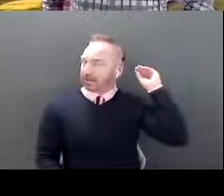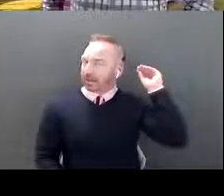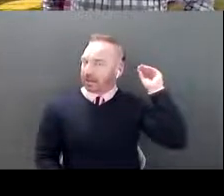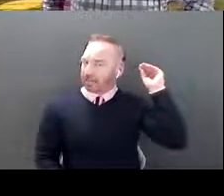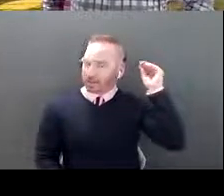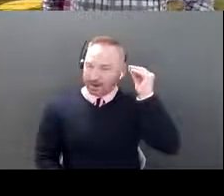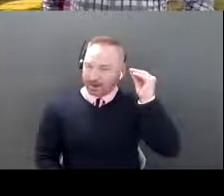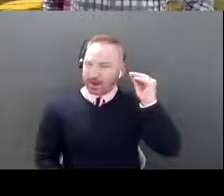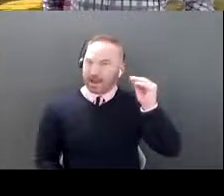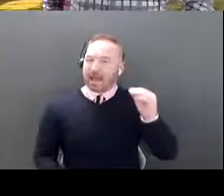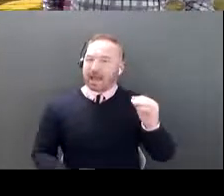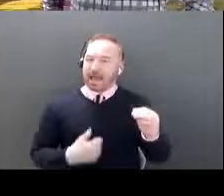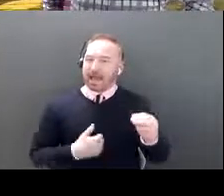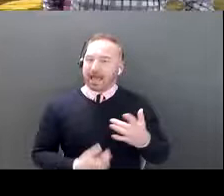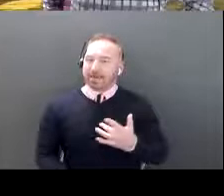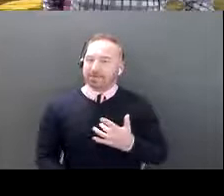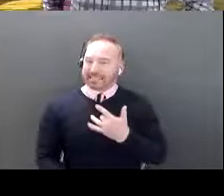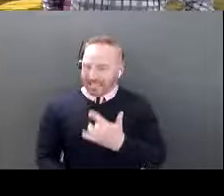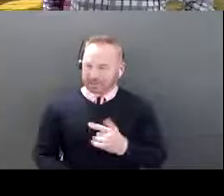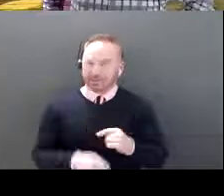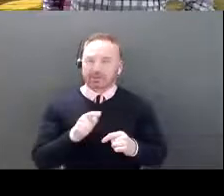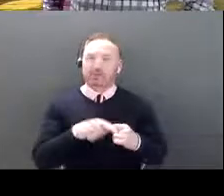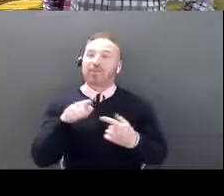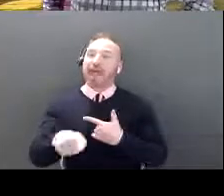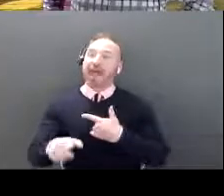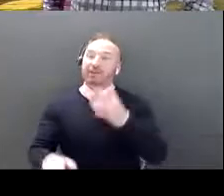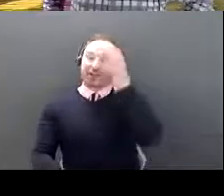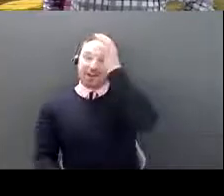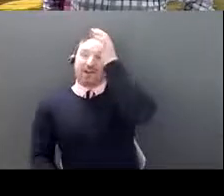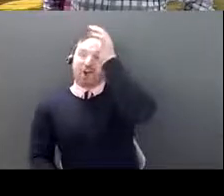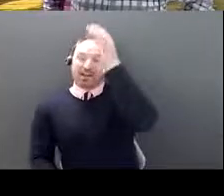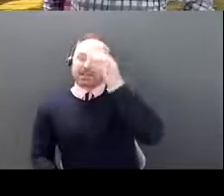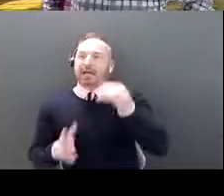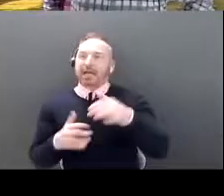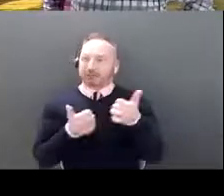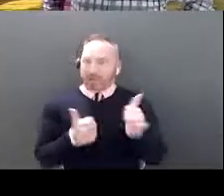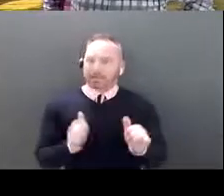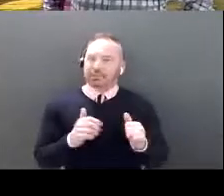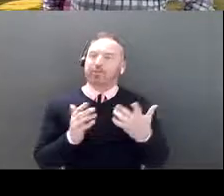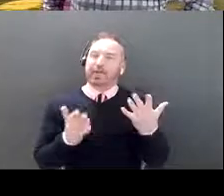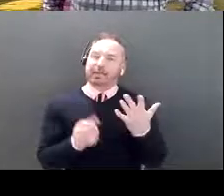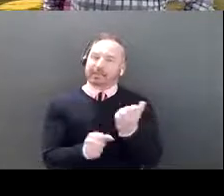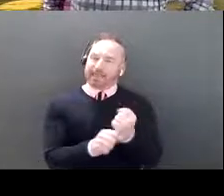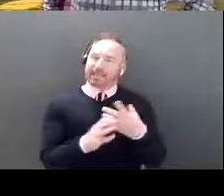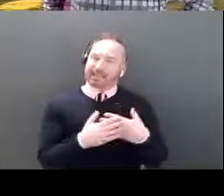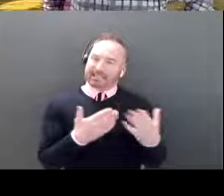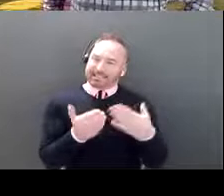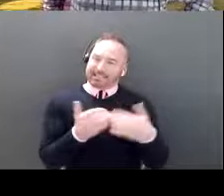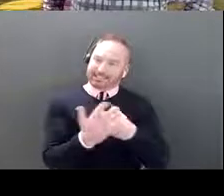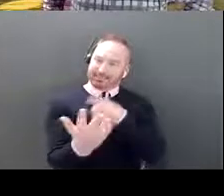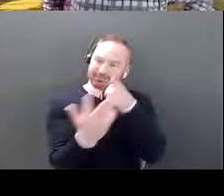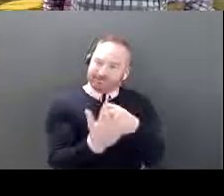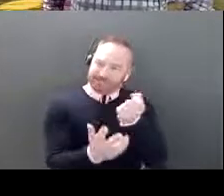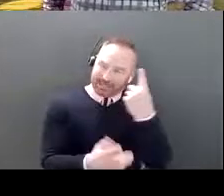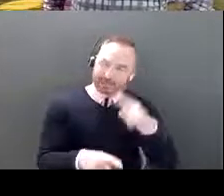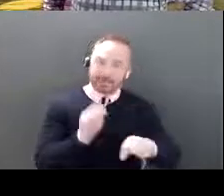I have a tendency and others to oversimplify it. We don't capture the reality of people's lives. And this slide is just to remind me